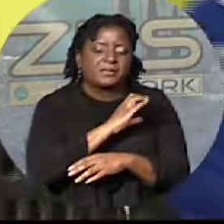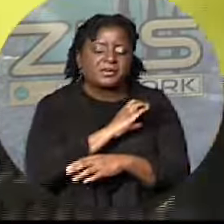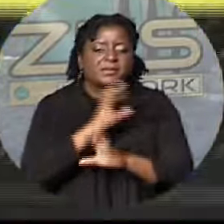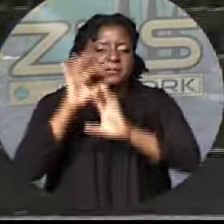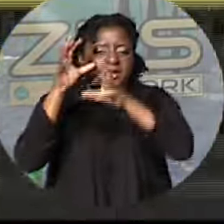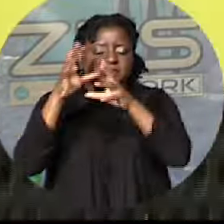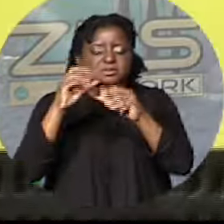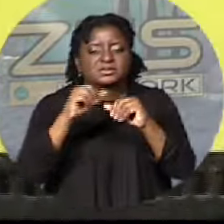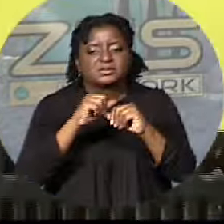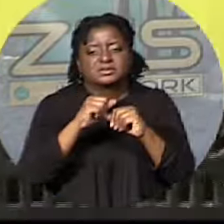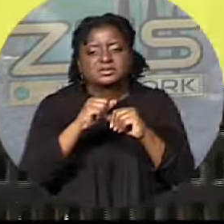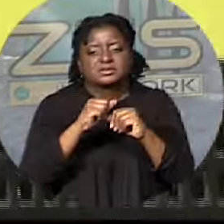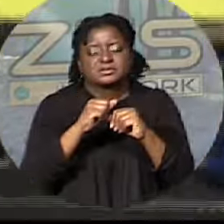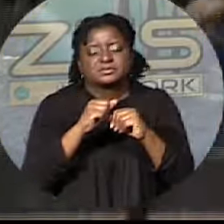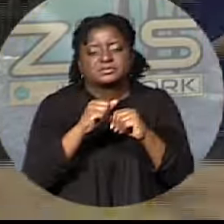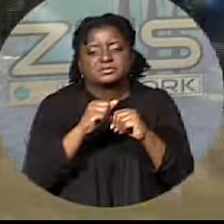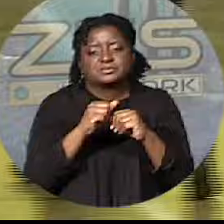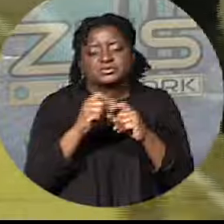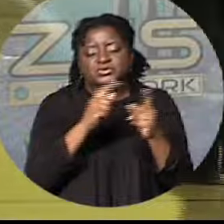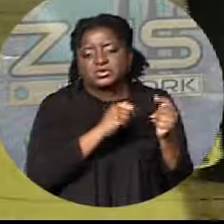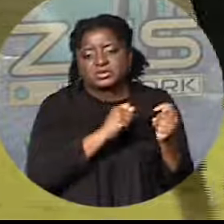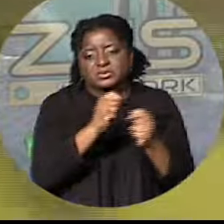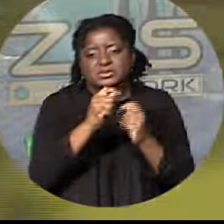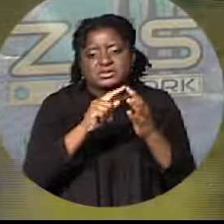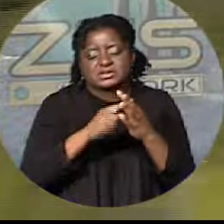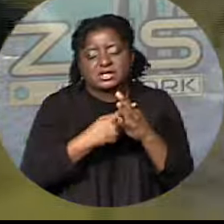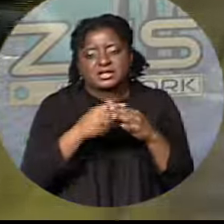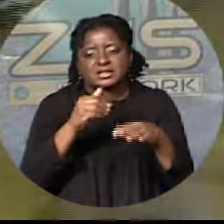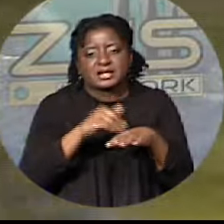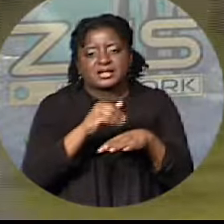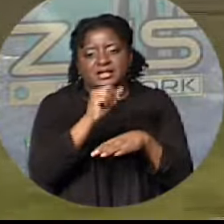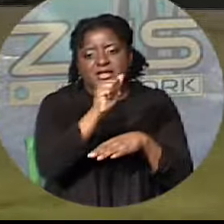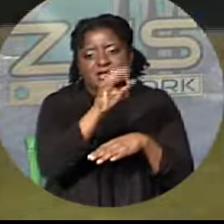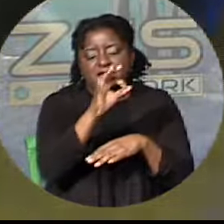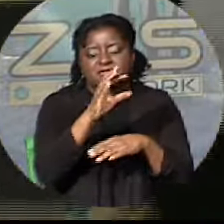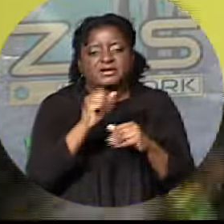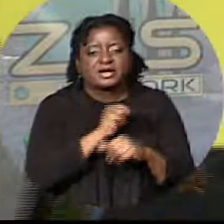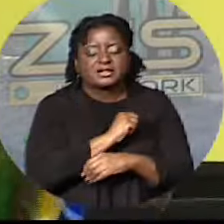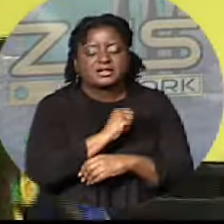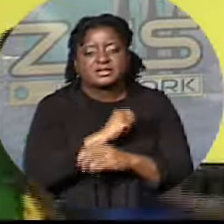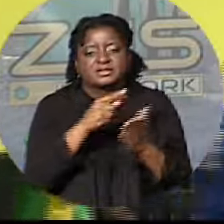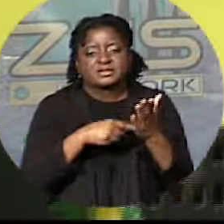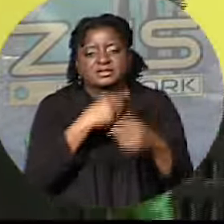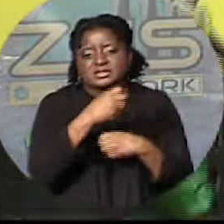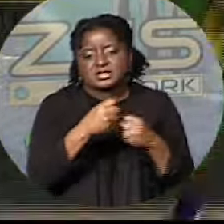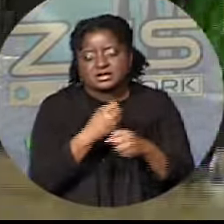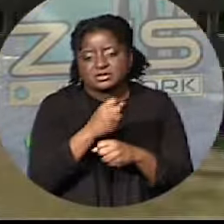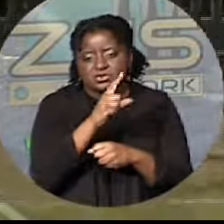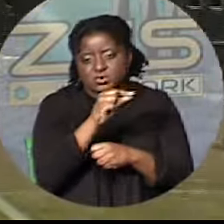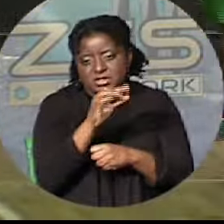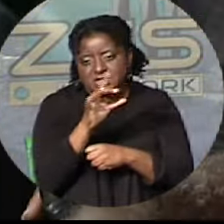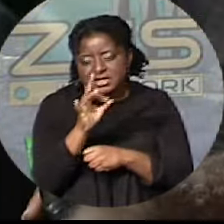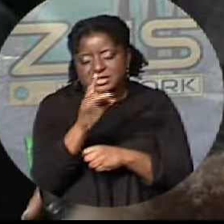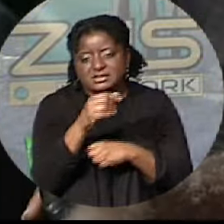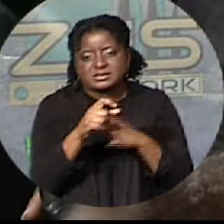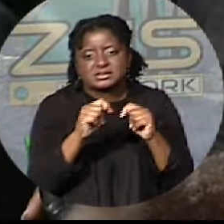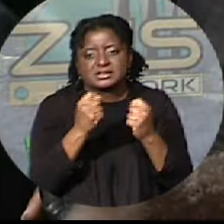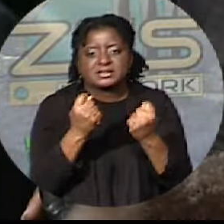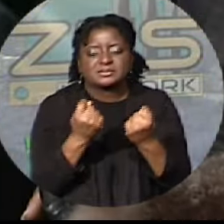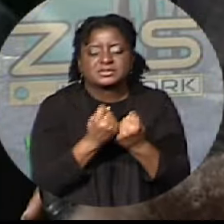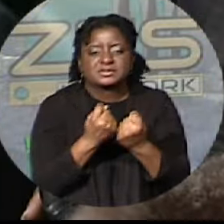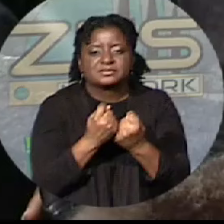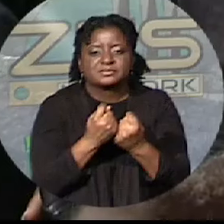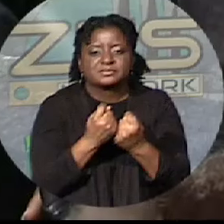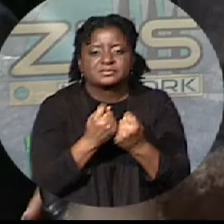about bragging rights in the senior boys division. This year we are having a total of some 28 teams,